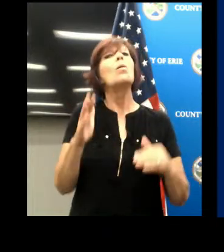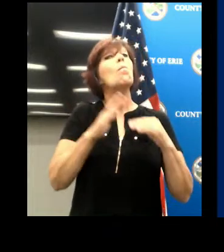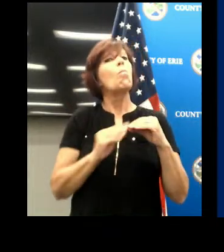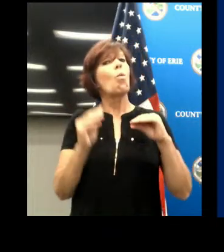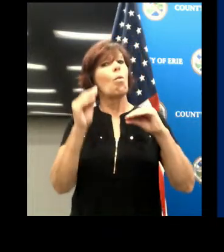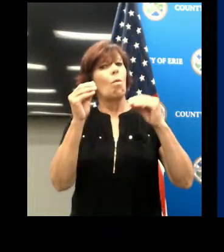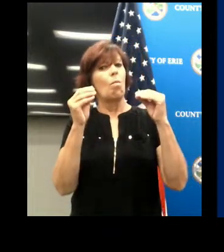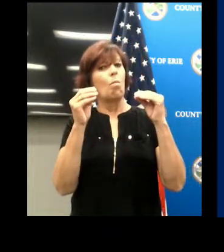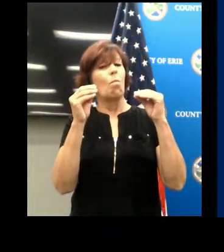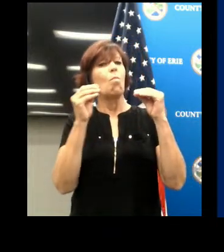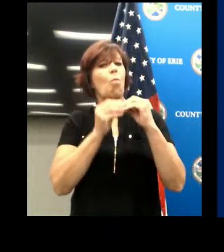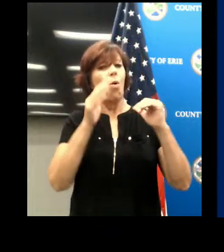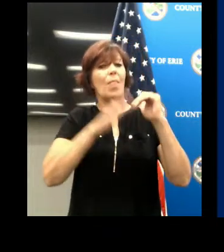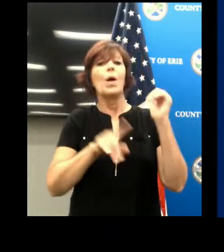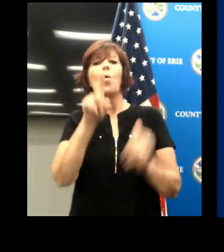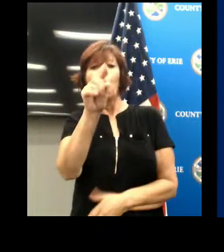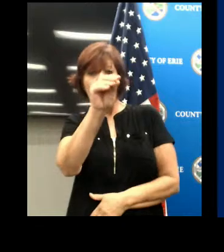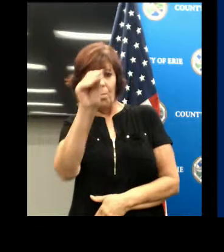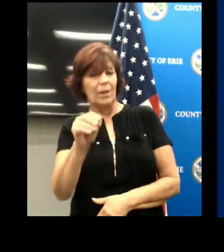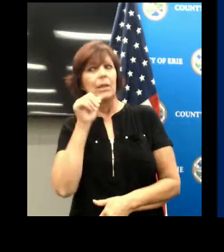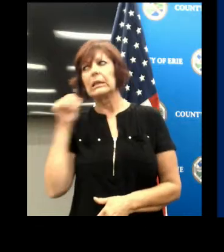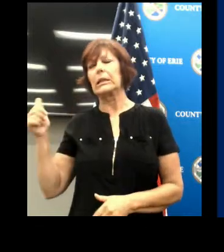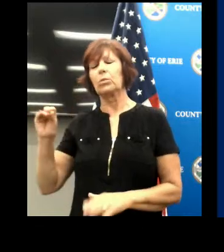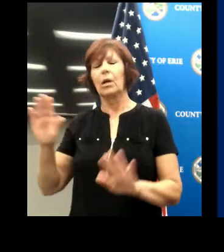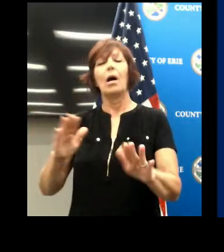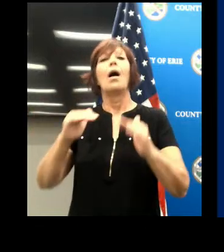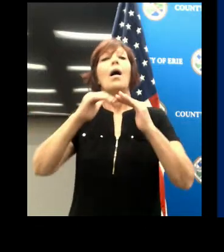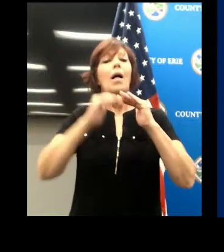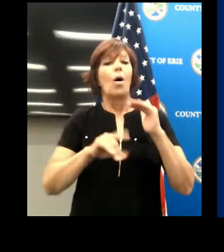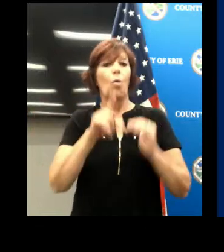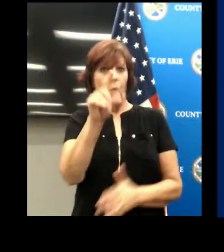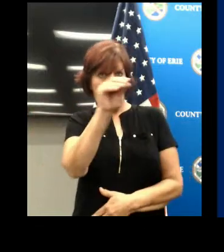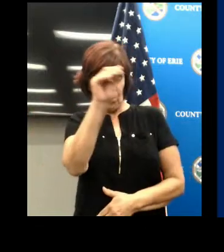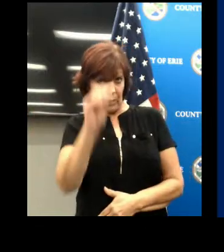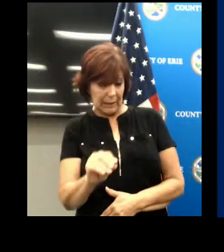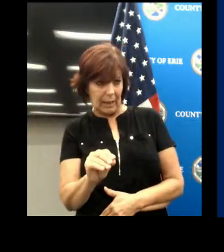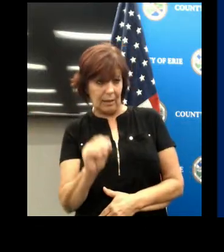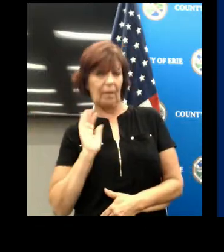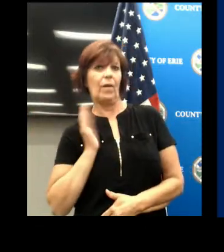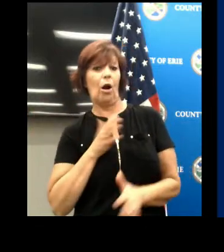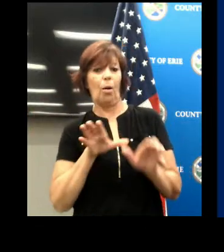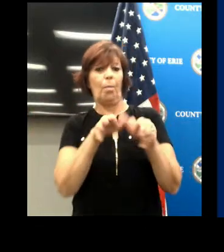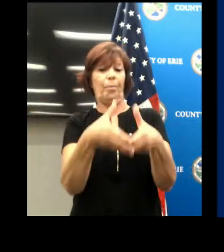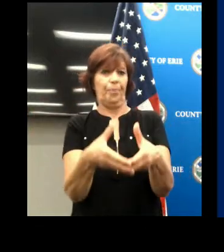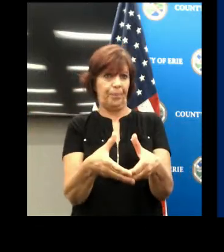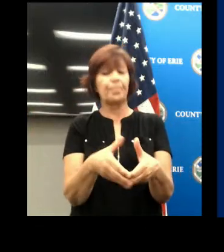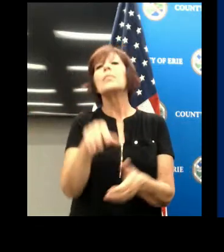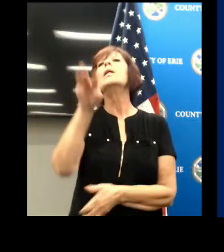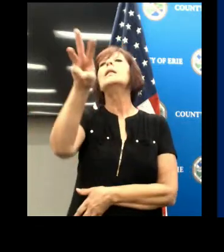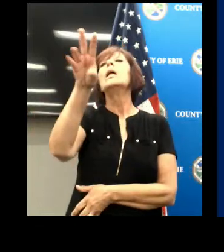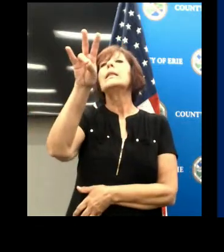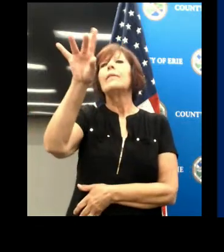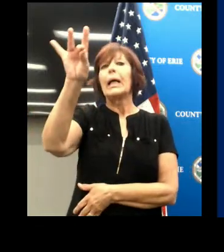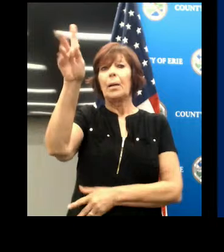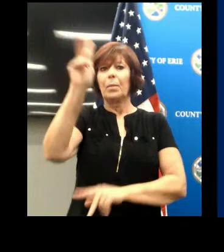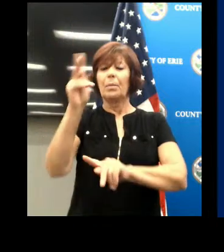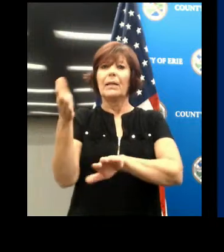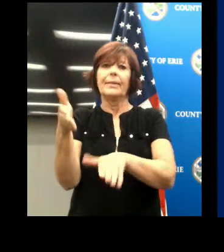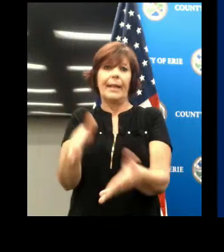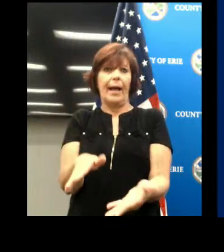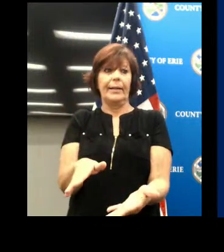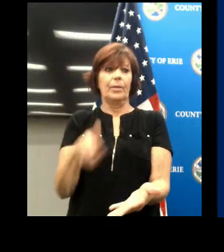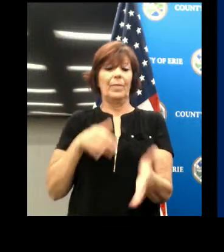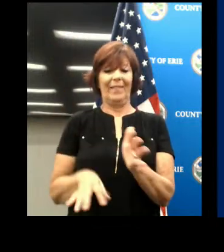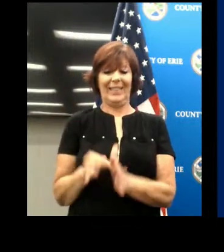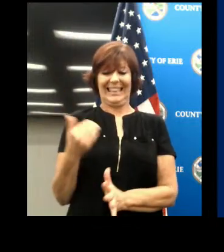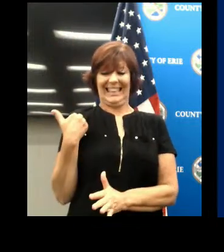10%, or excuse me, 1%, not 10%, 1% of our population. 678 people have died. We found